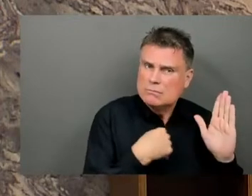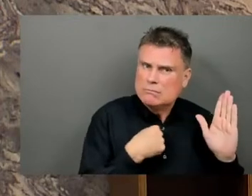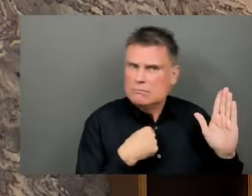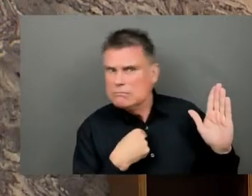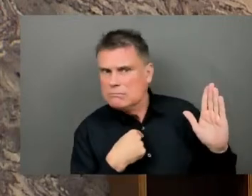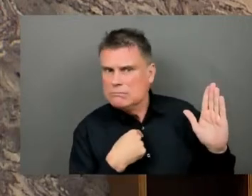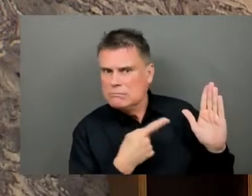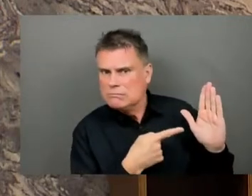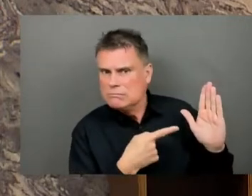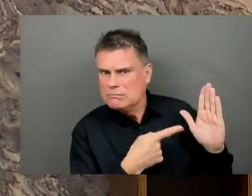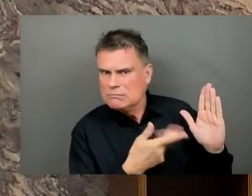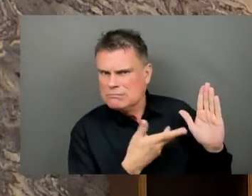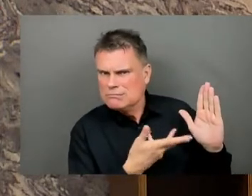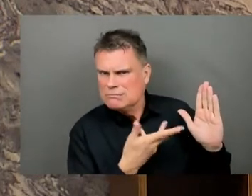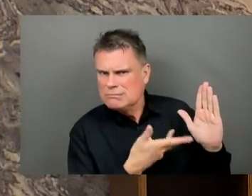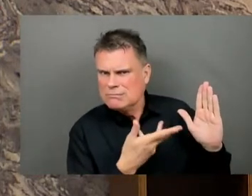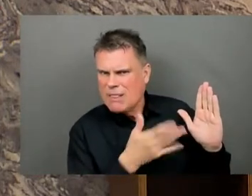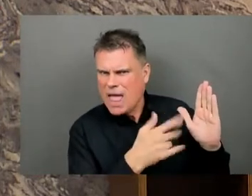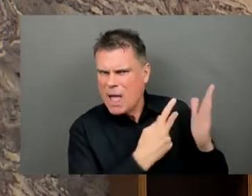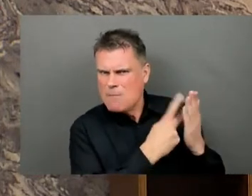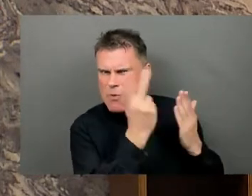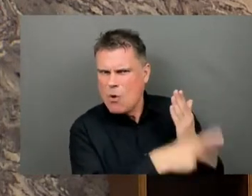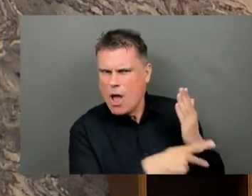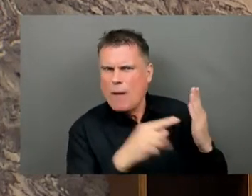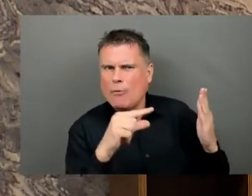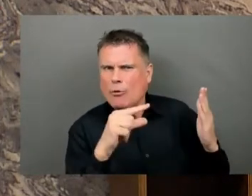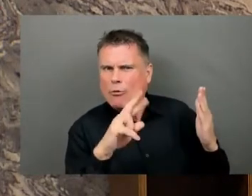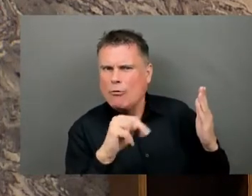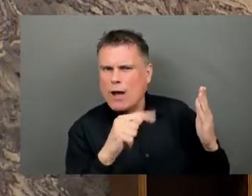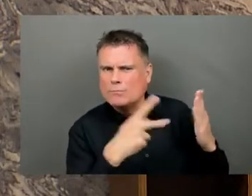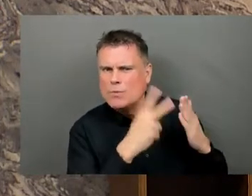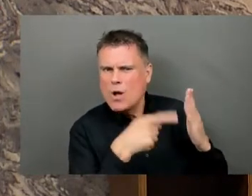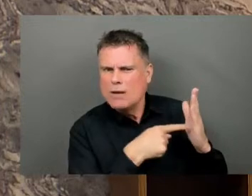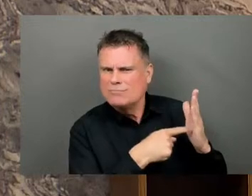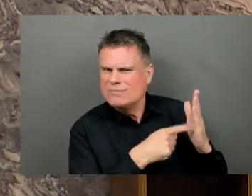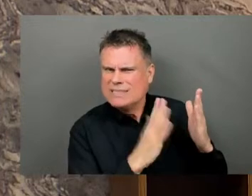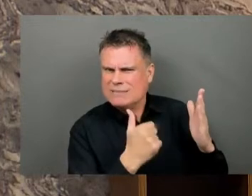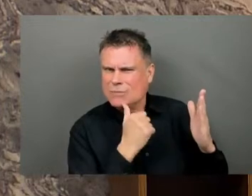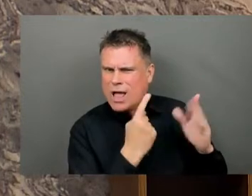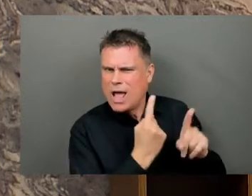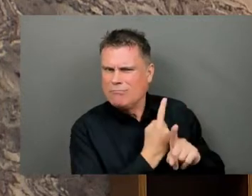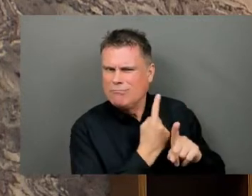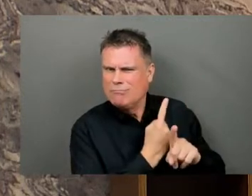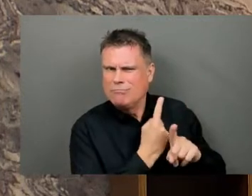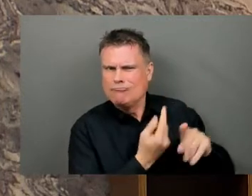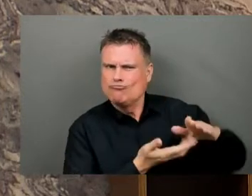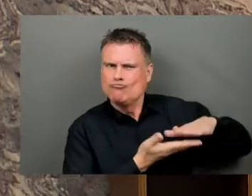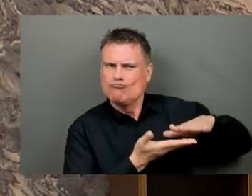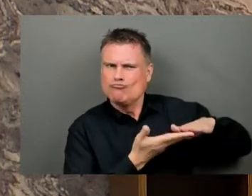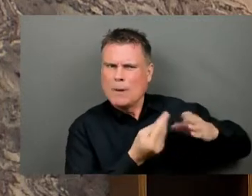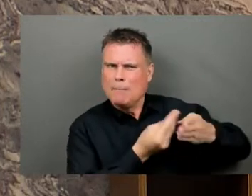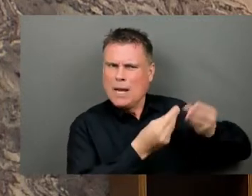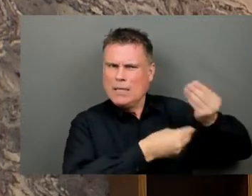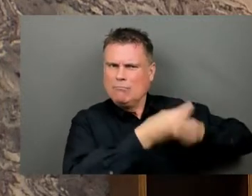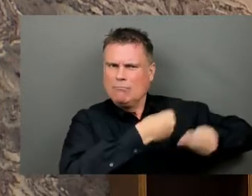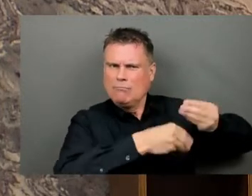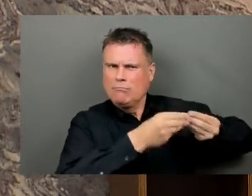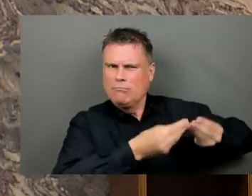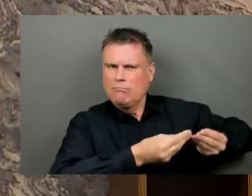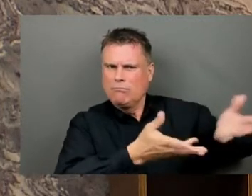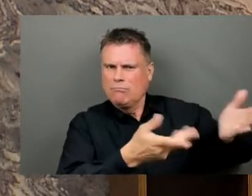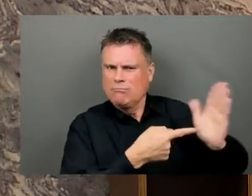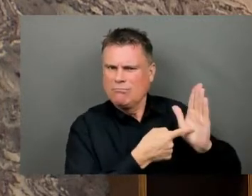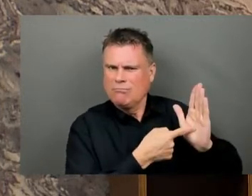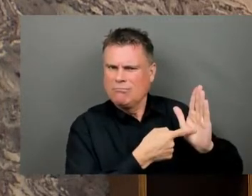of this program in terms of its adjudication and related success fees that are provided to the